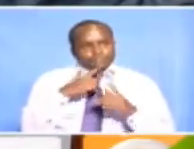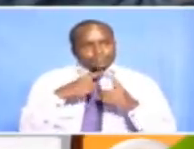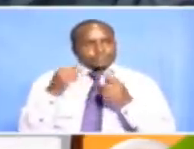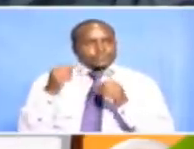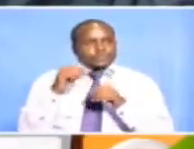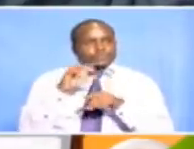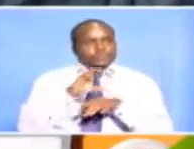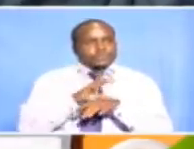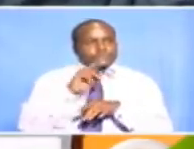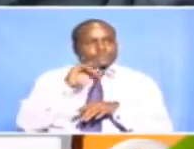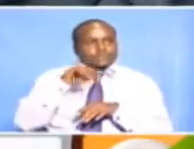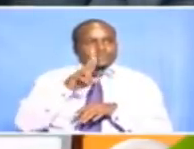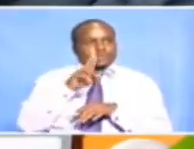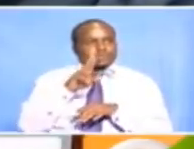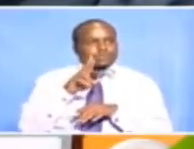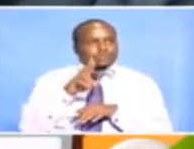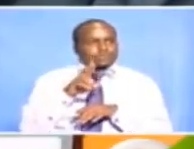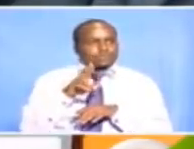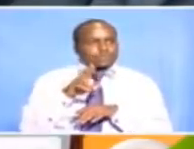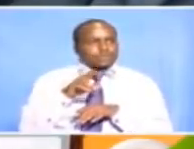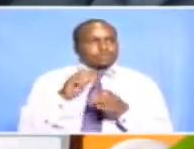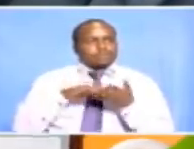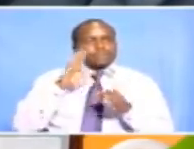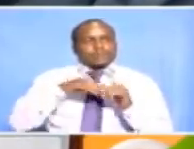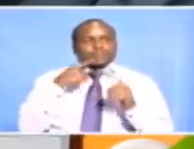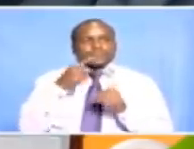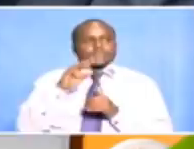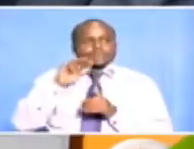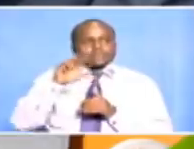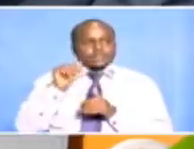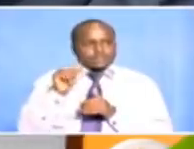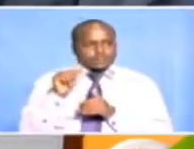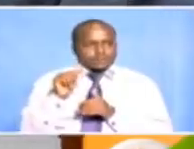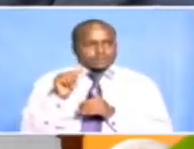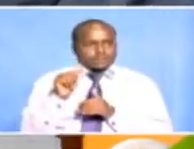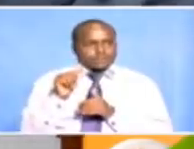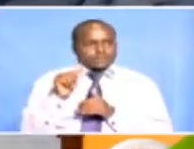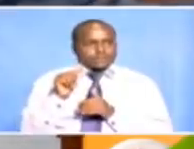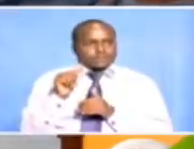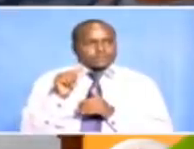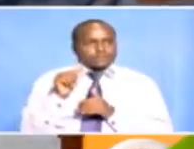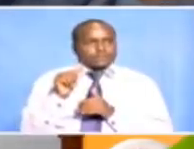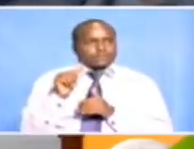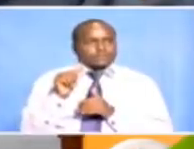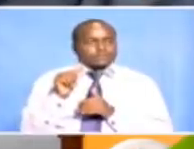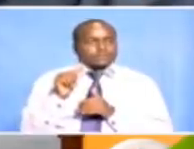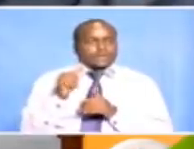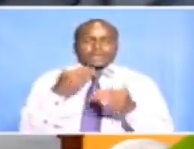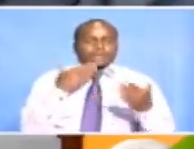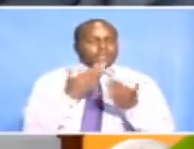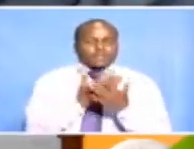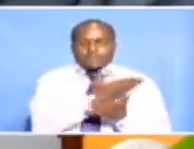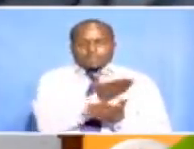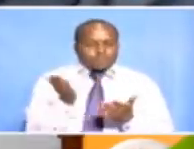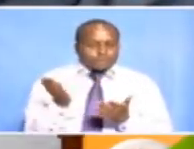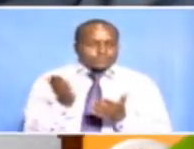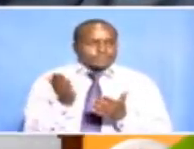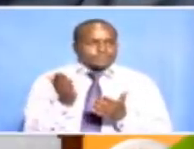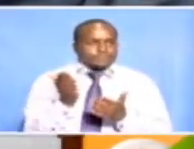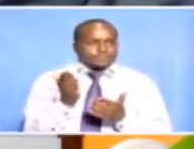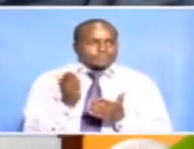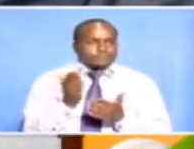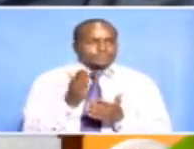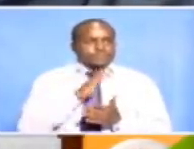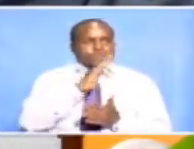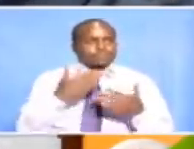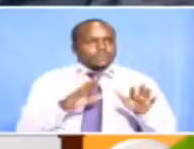Over 100 MCS were present. And I'm very thankful to this gesture, what they did to me. I'll never leave Mua,